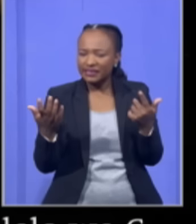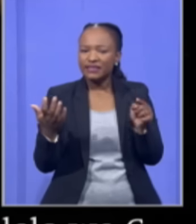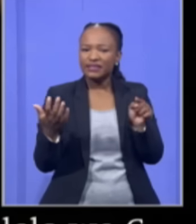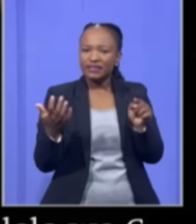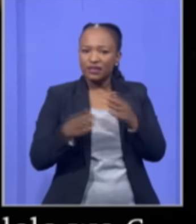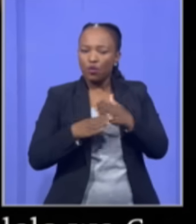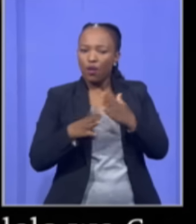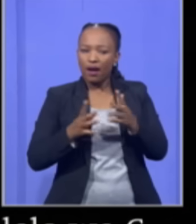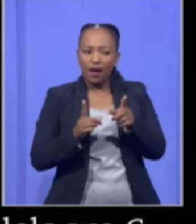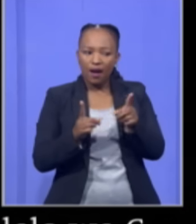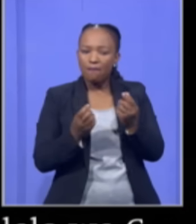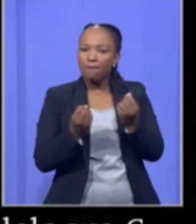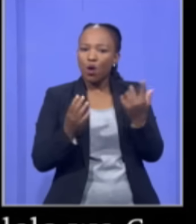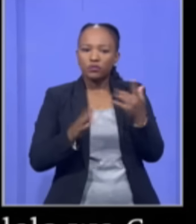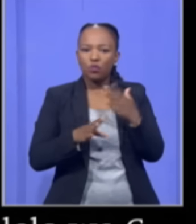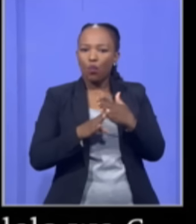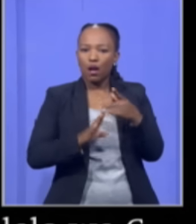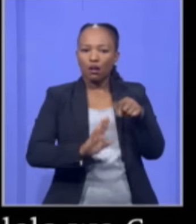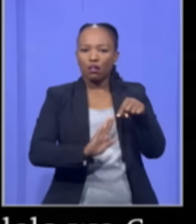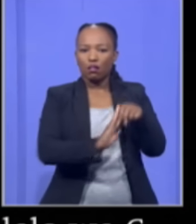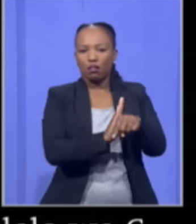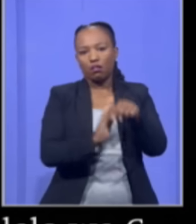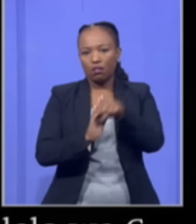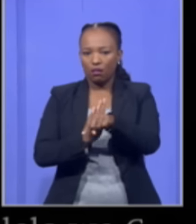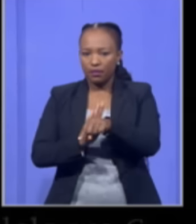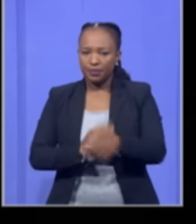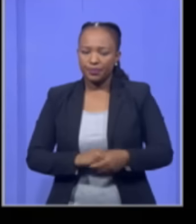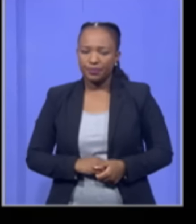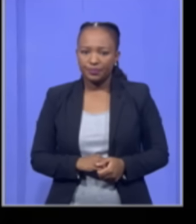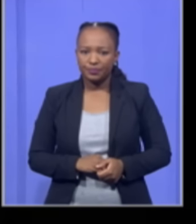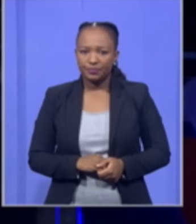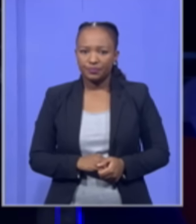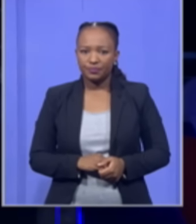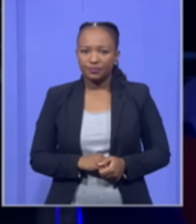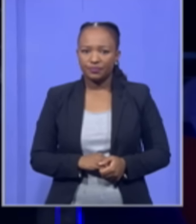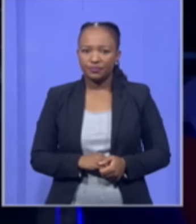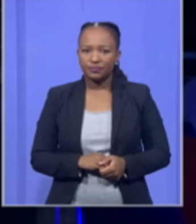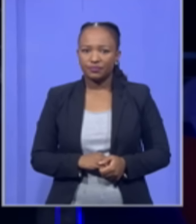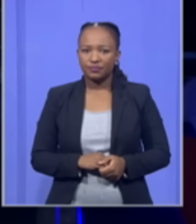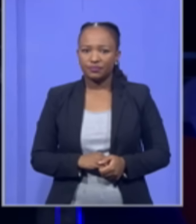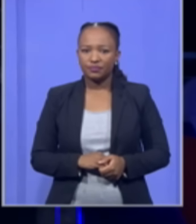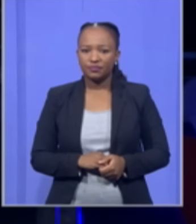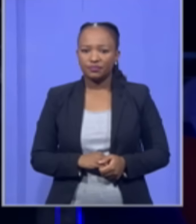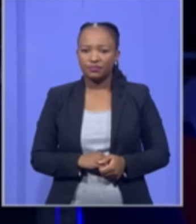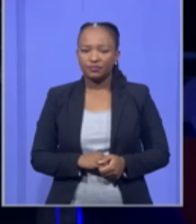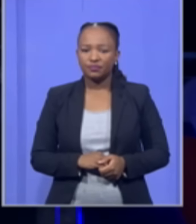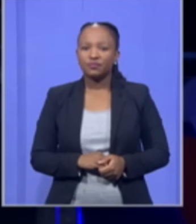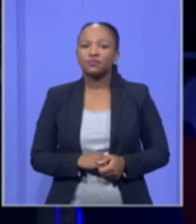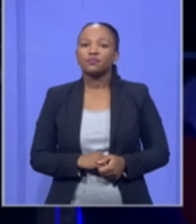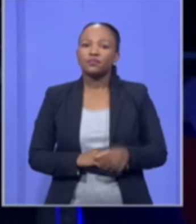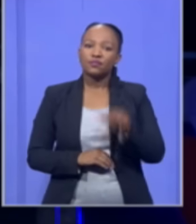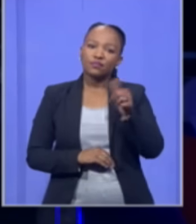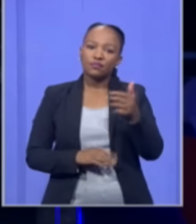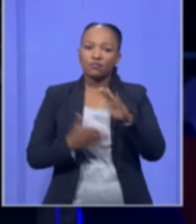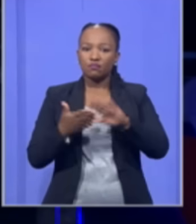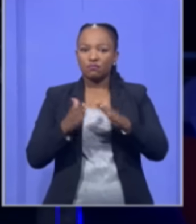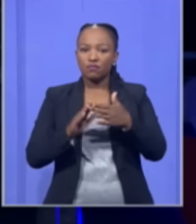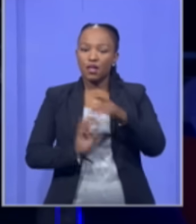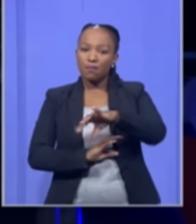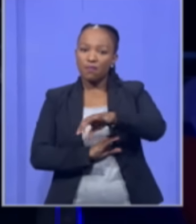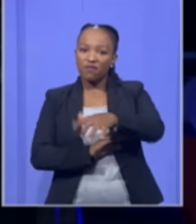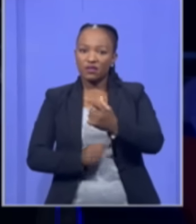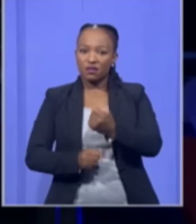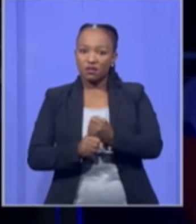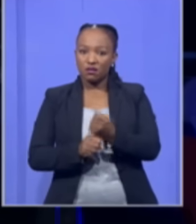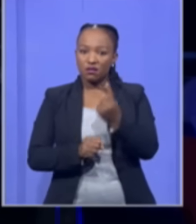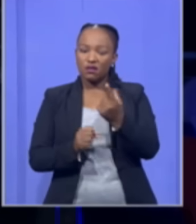basebetsi ba bangata ba fellwe ke mesebetsi ya bona. Re atela pele baahi ba bang ba province ya Gauteng ba